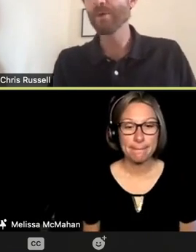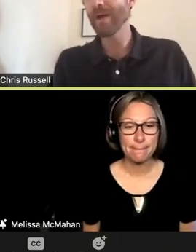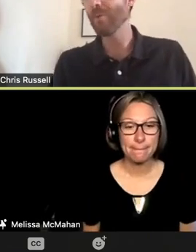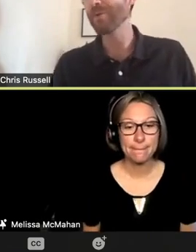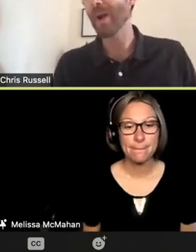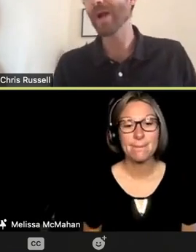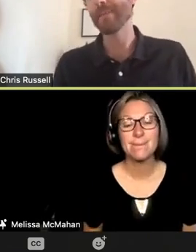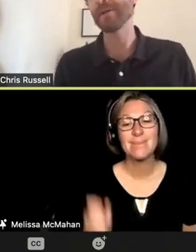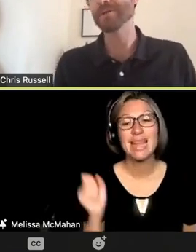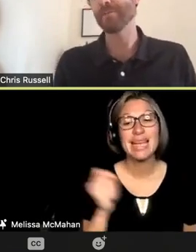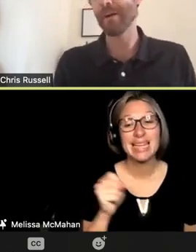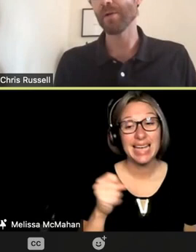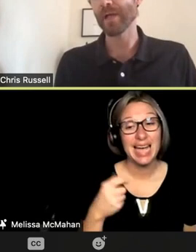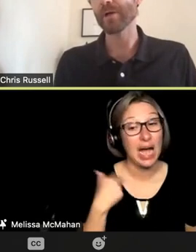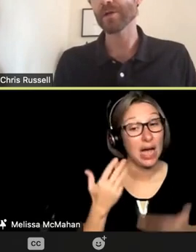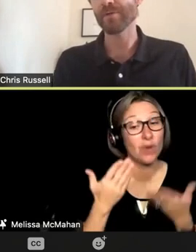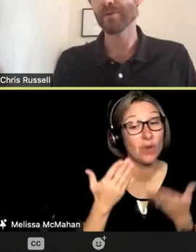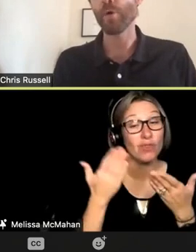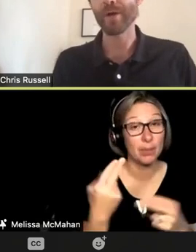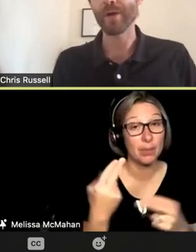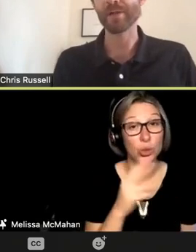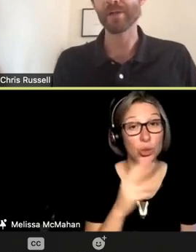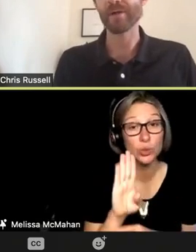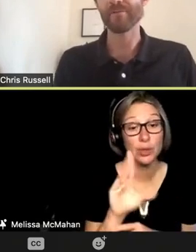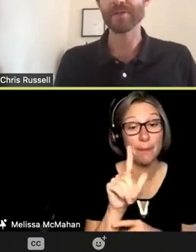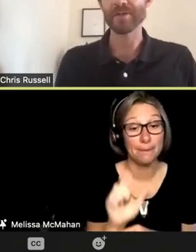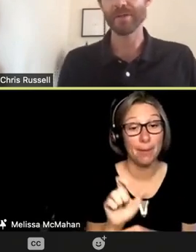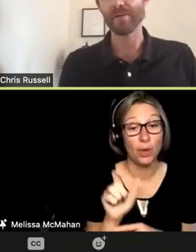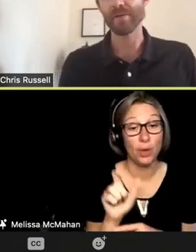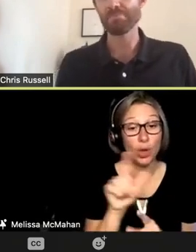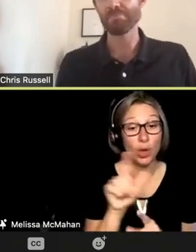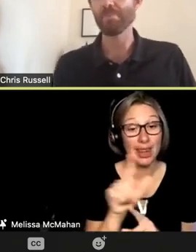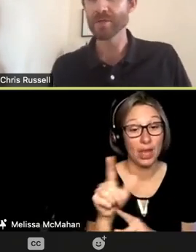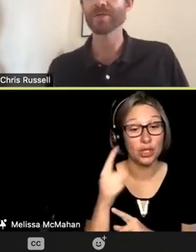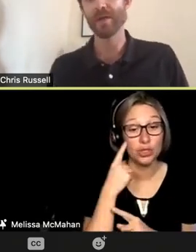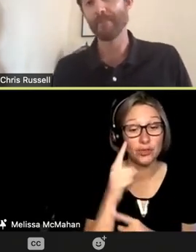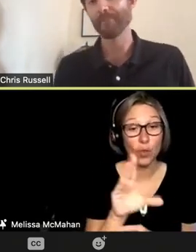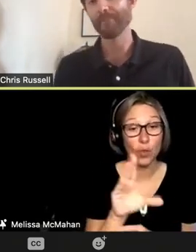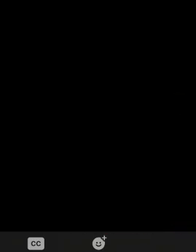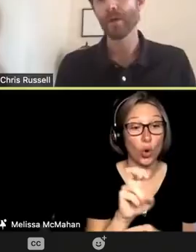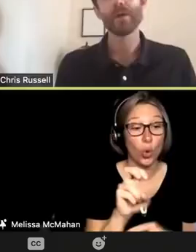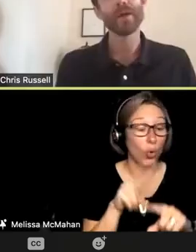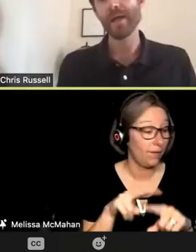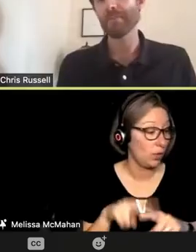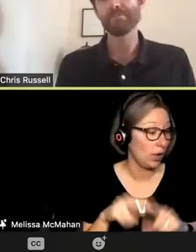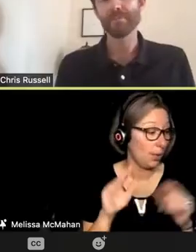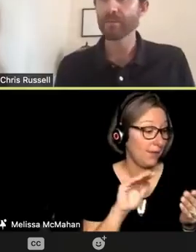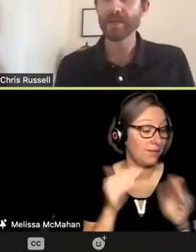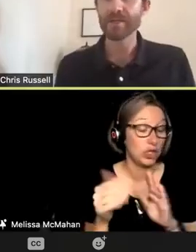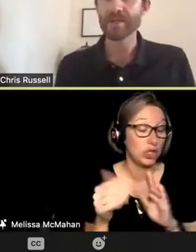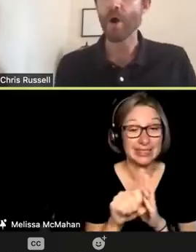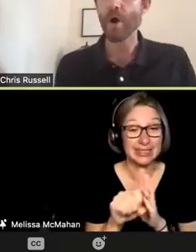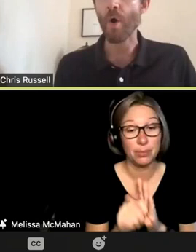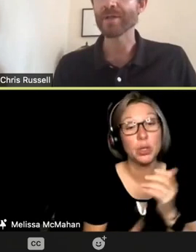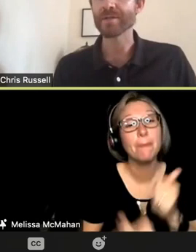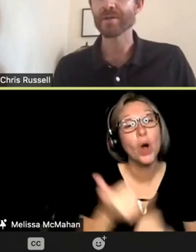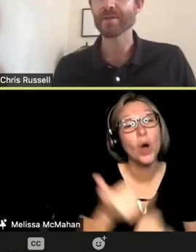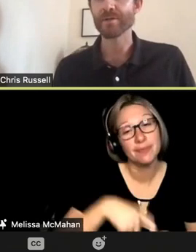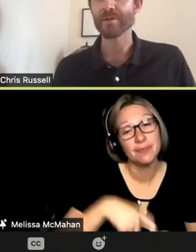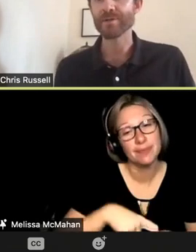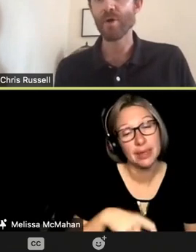Yeah, I would recommend using bubble letters for core vocabulary versus symbols most of the time. Again, it's not